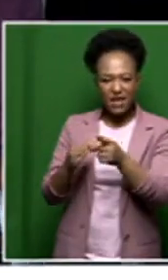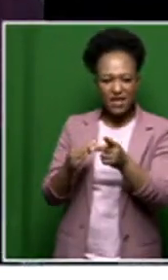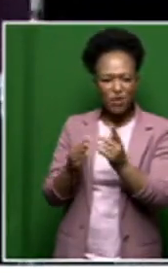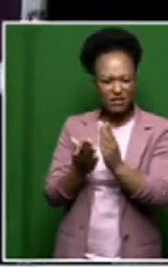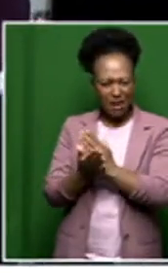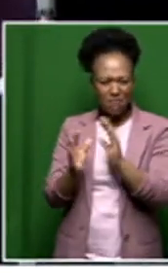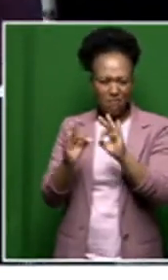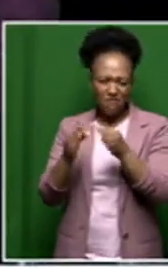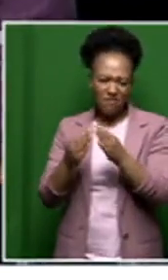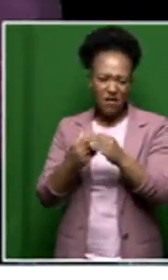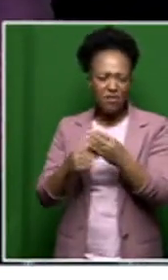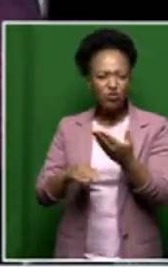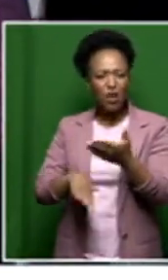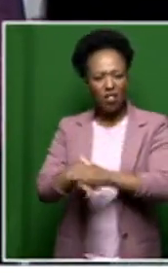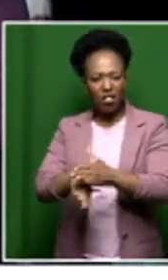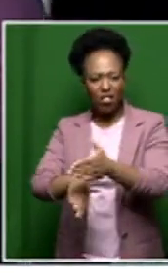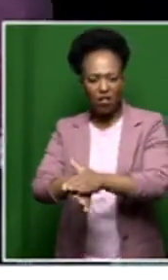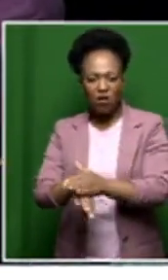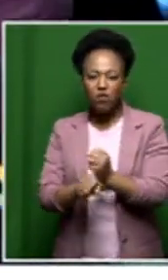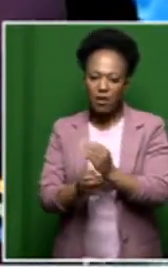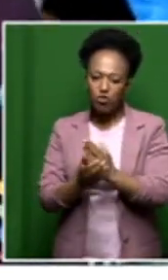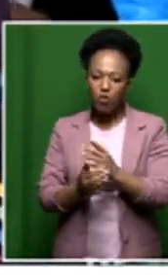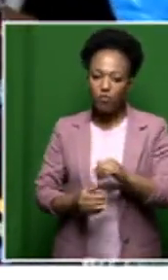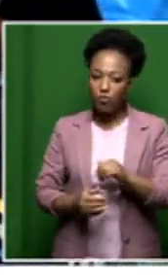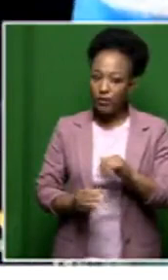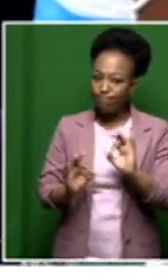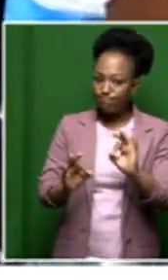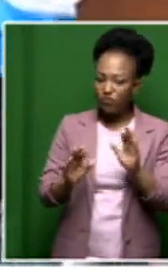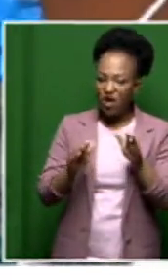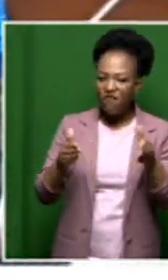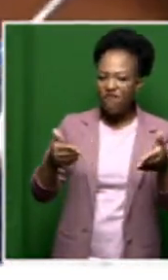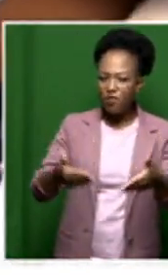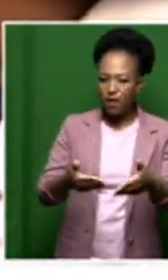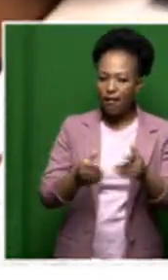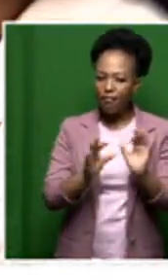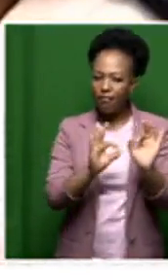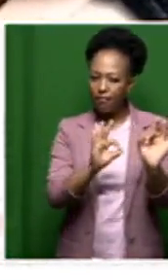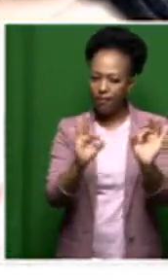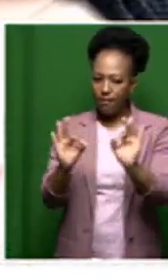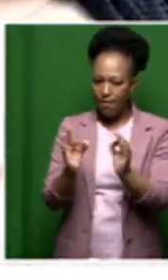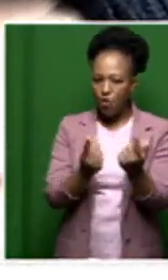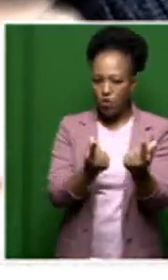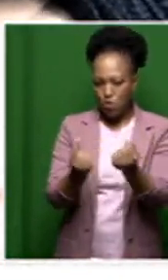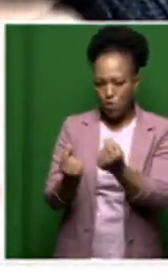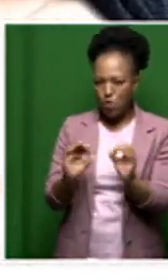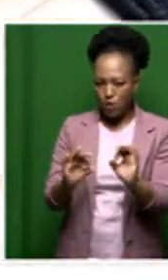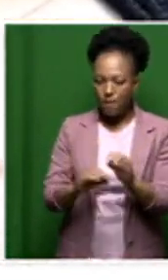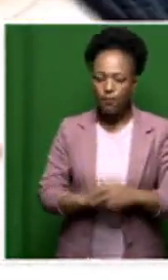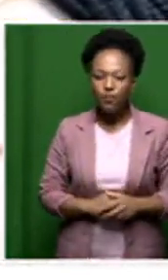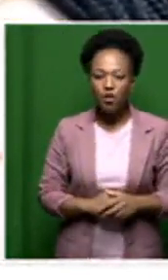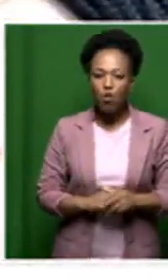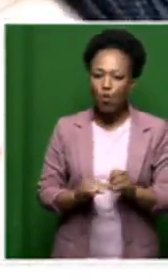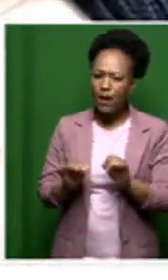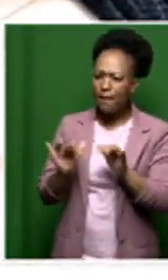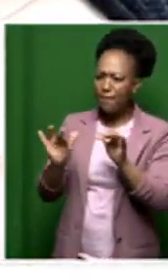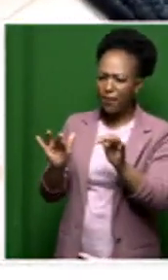ensure that they are given dignified funerals. Premier, one of the concerns was also trying to reach areas where people were blocked